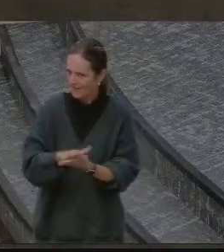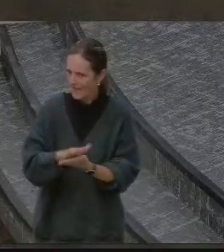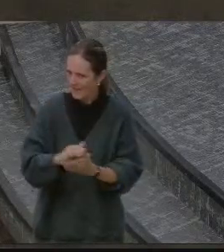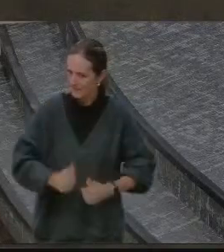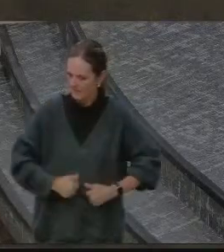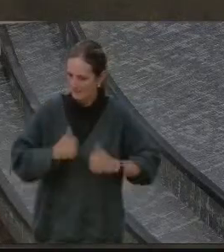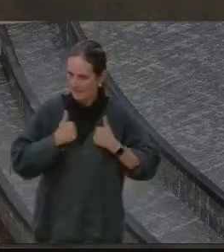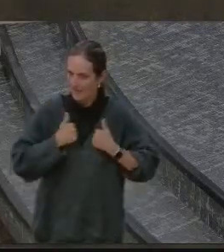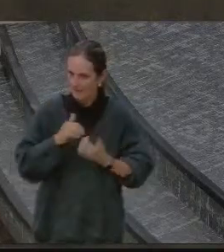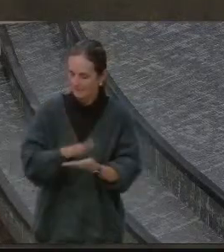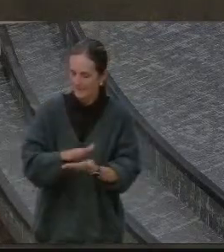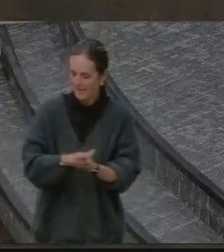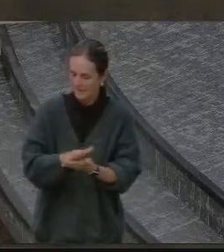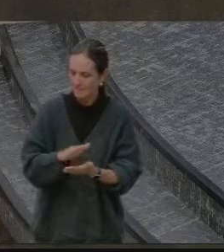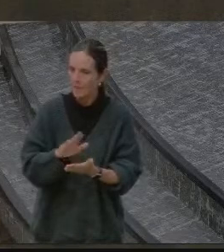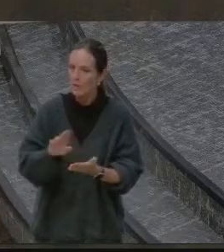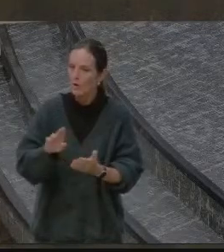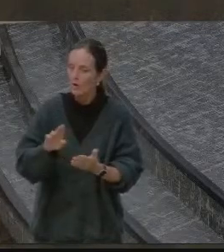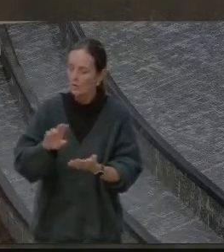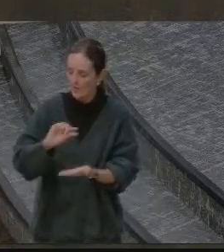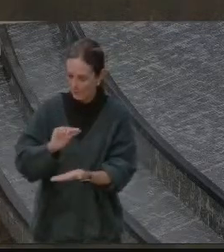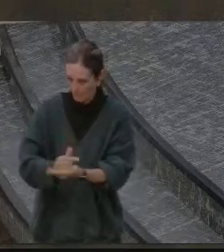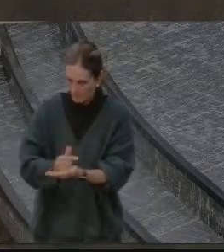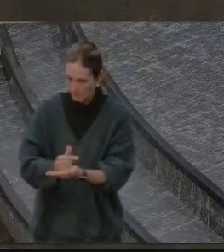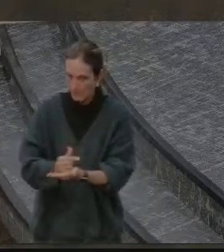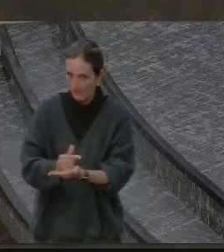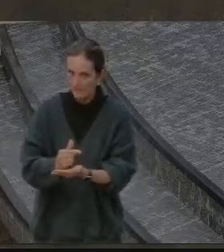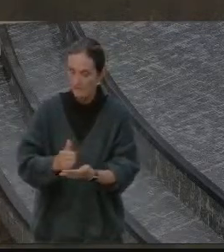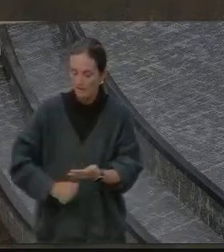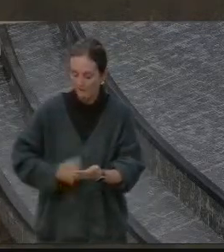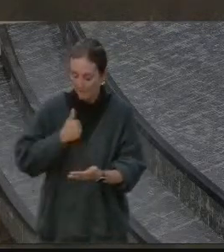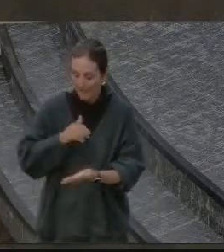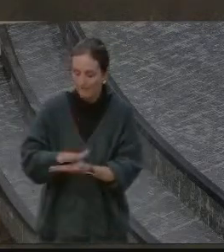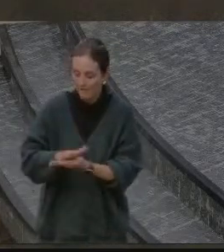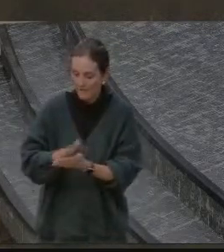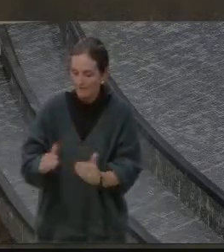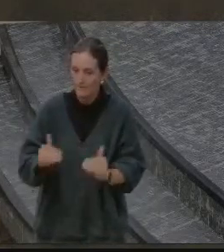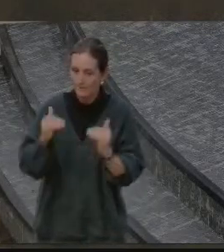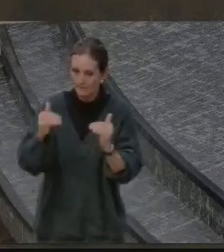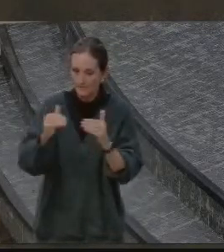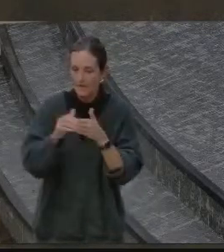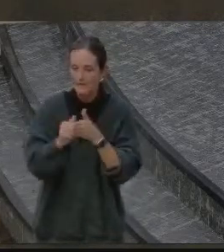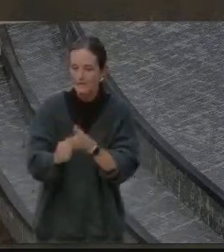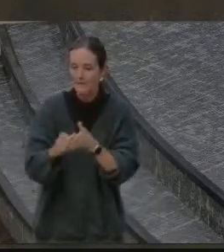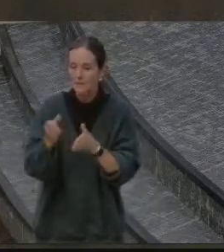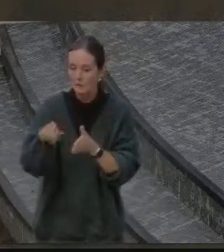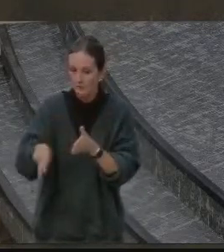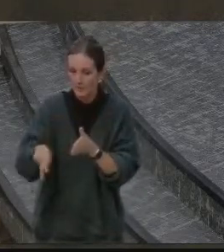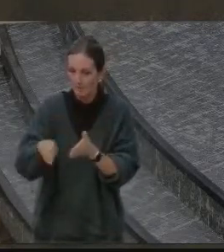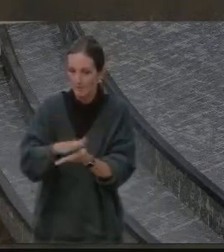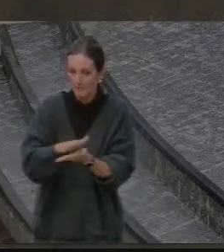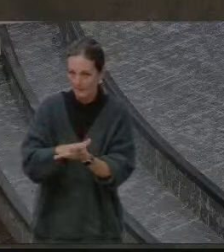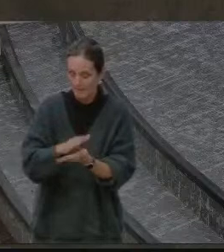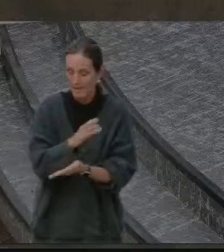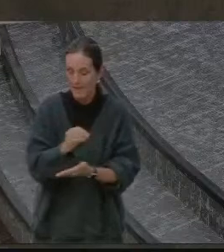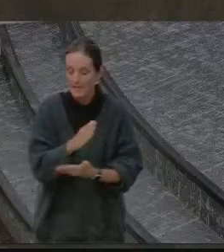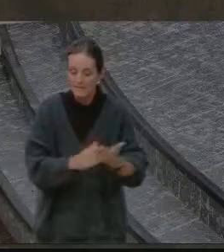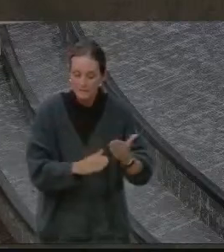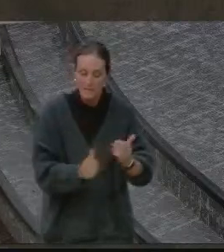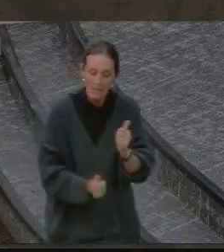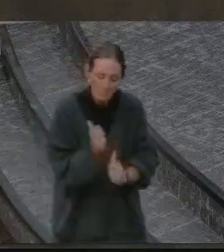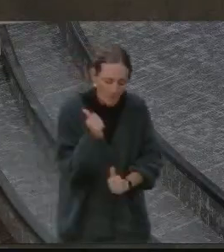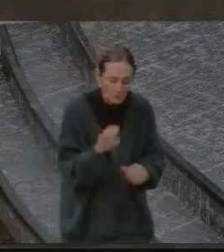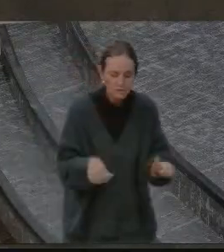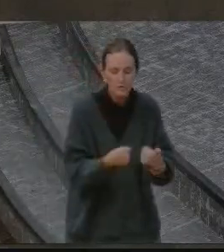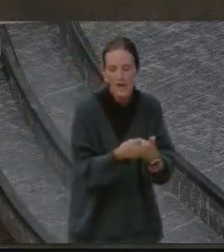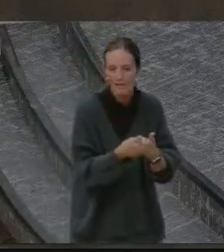Life Academy, they move to Leadership Academy. And what she talked about is that some of our most challenging students behaviorally